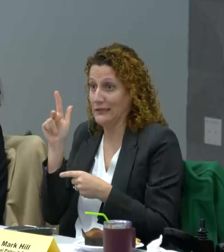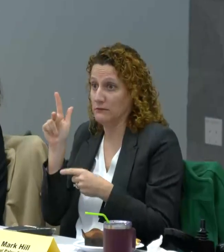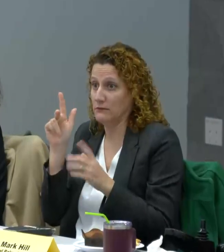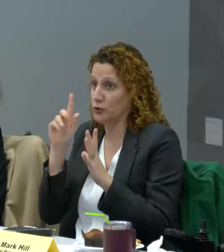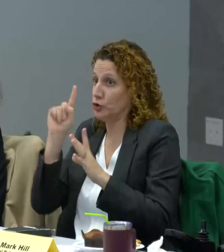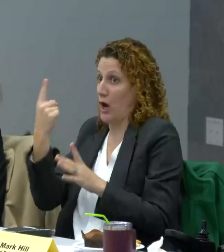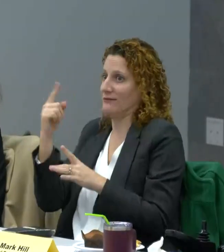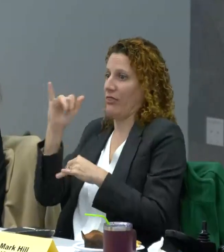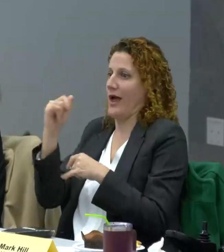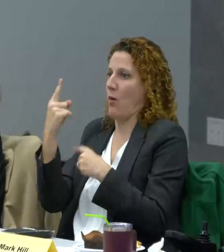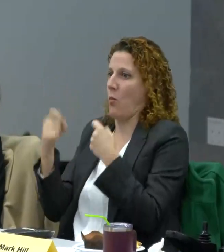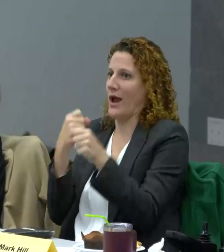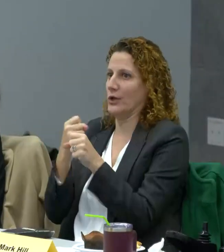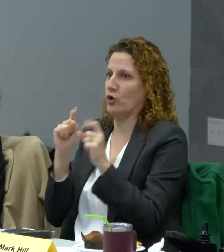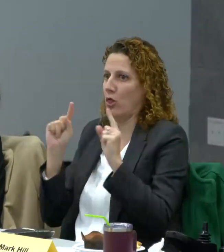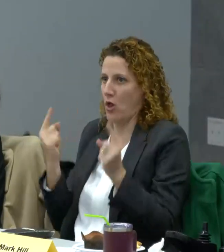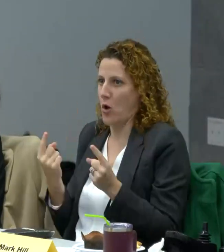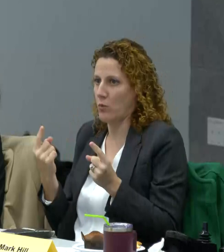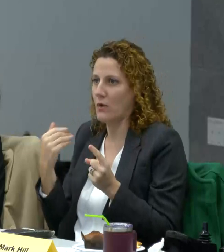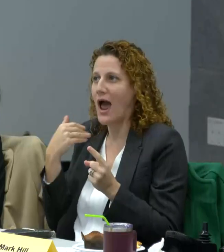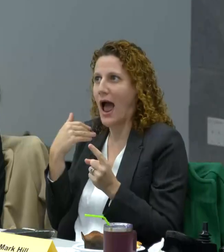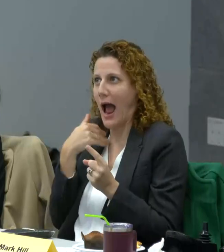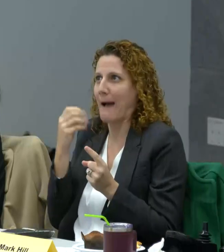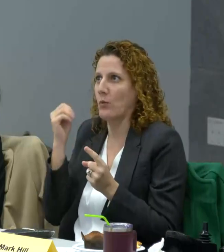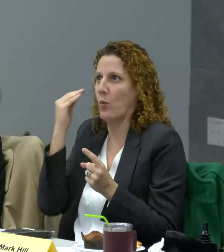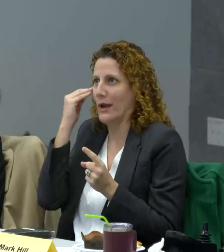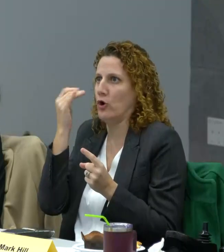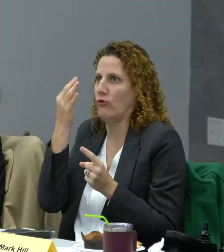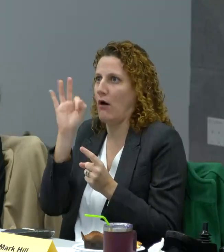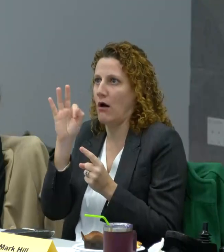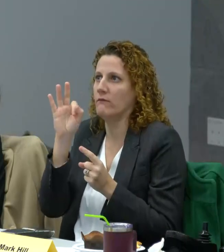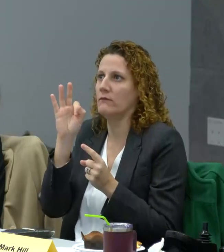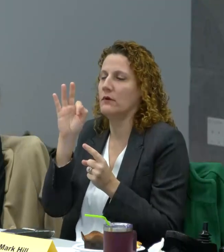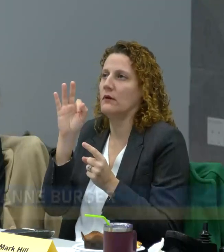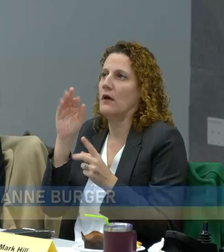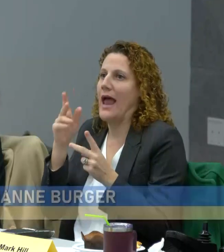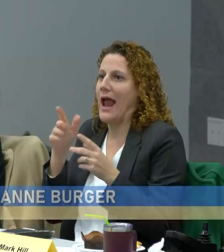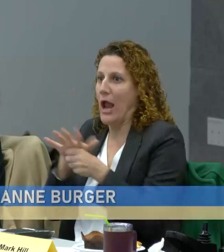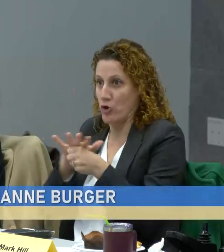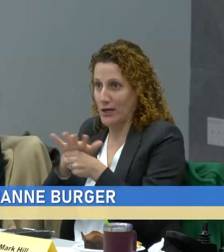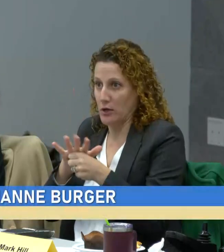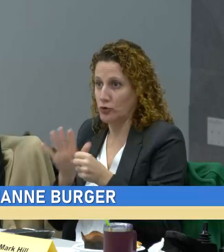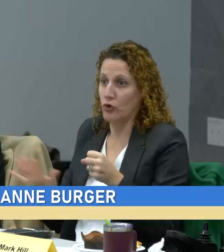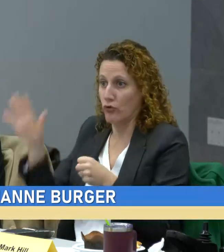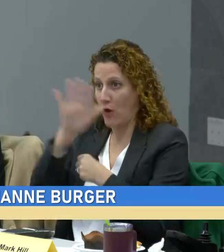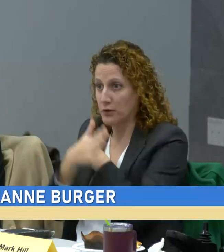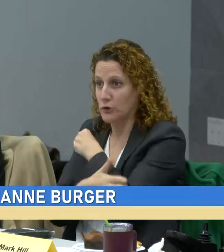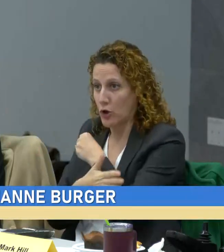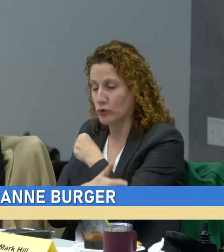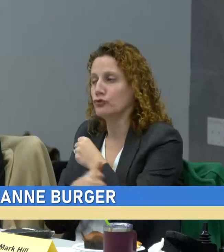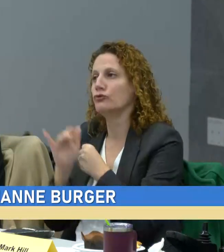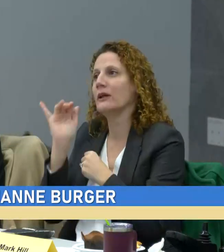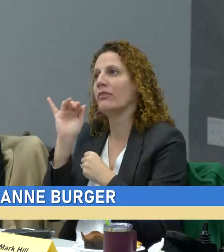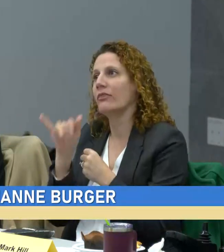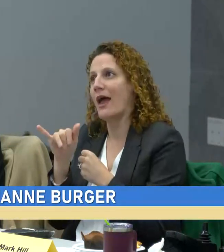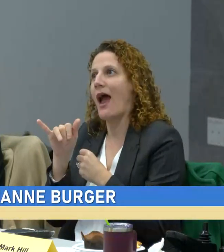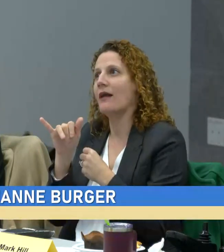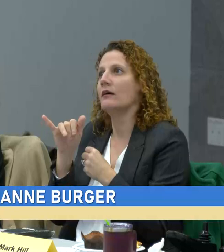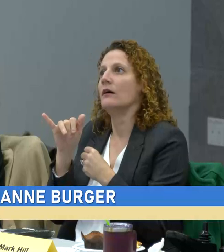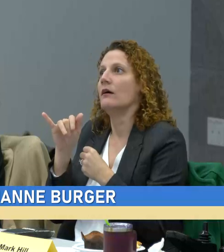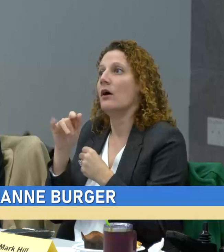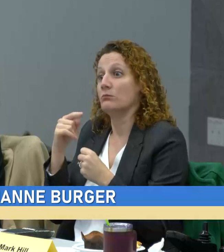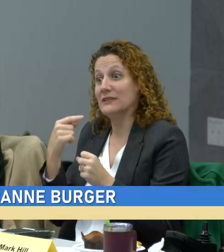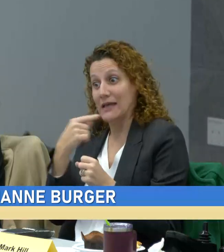in 2023, just that 1 year alone, I'm aware of areas